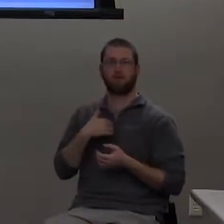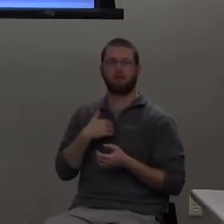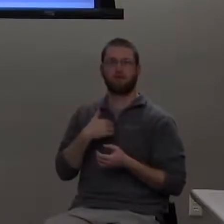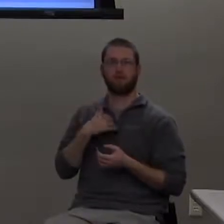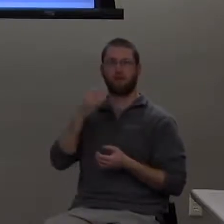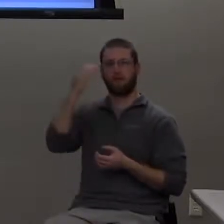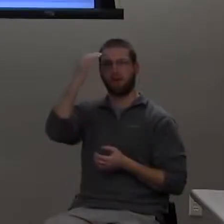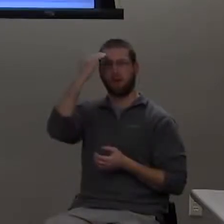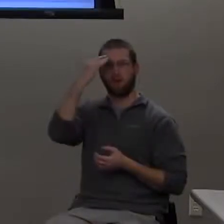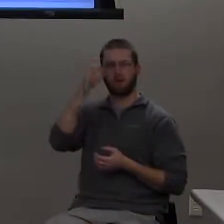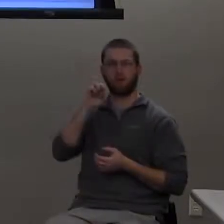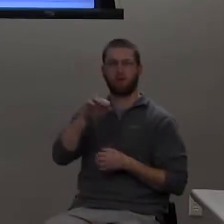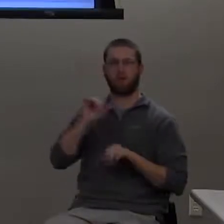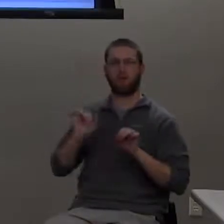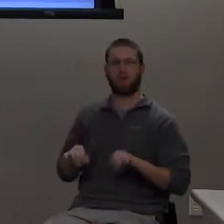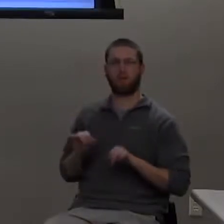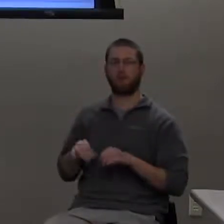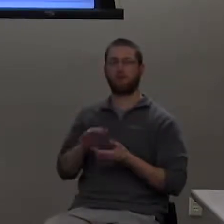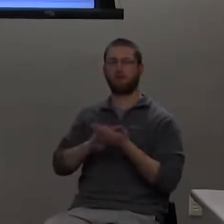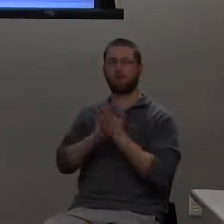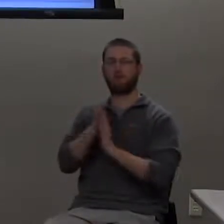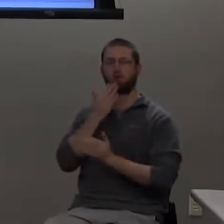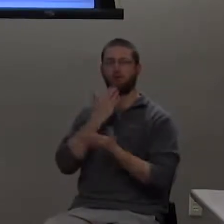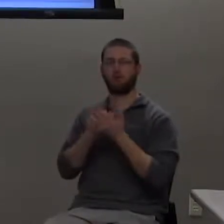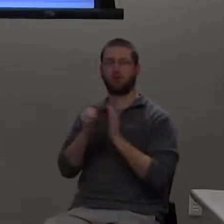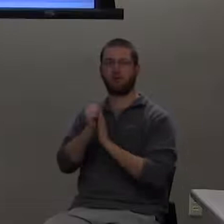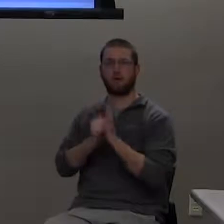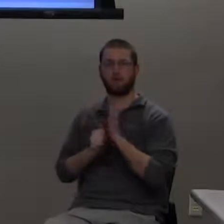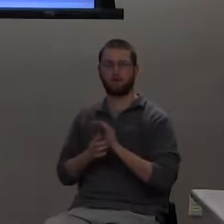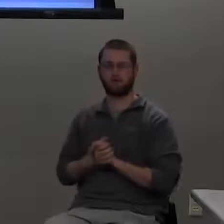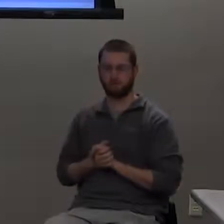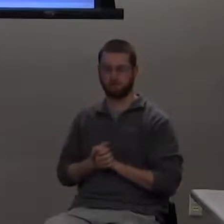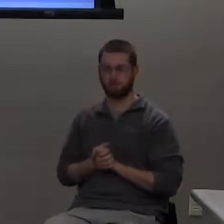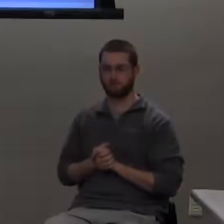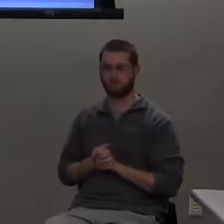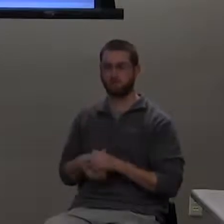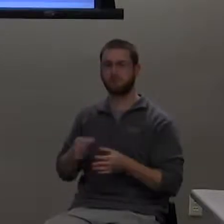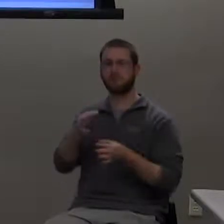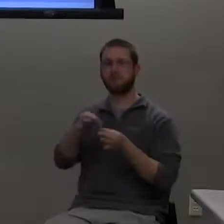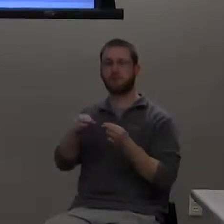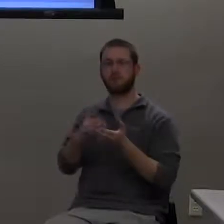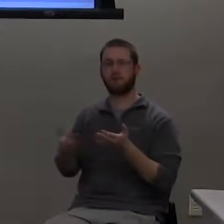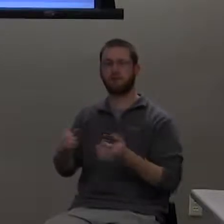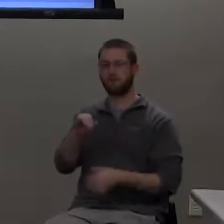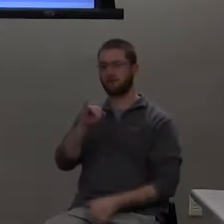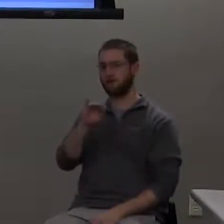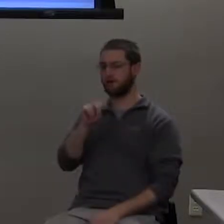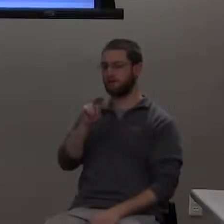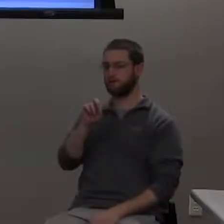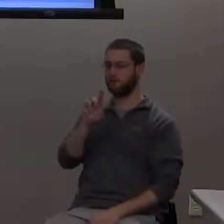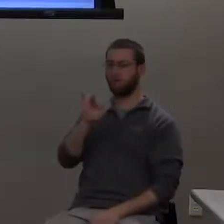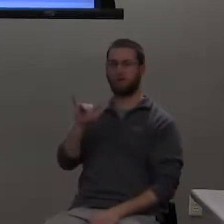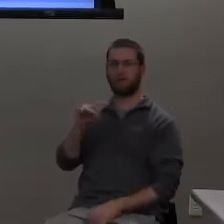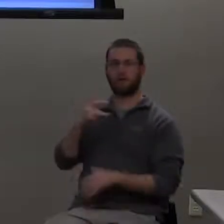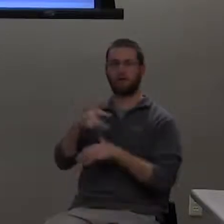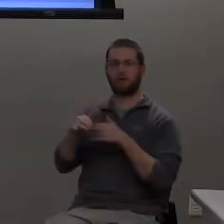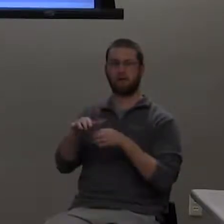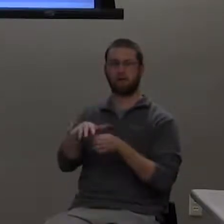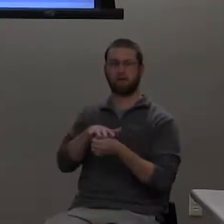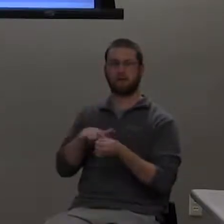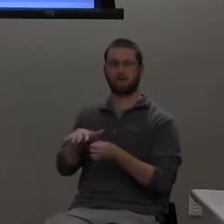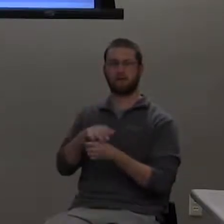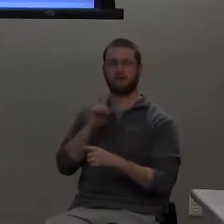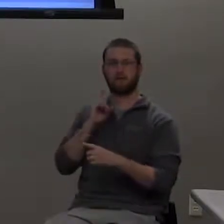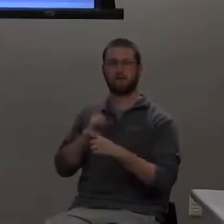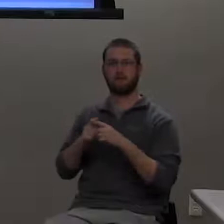the knowledge or the capacity to do that. So some of the steps, you know, simple things: inventory our available space, marketing our